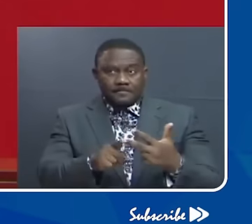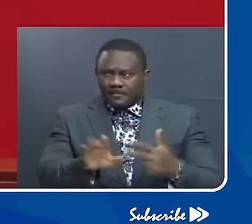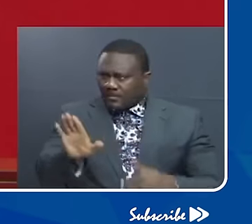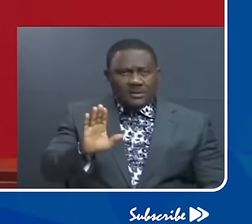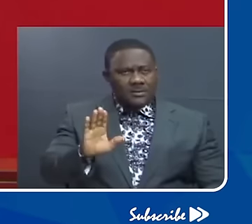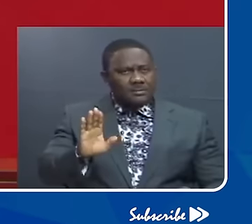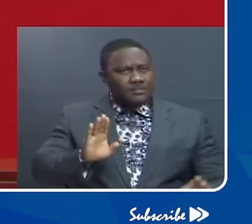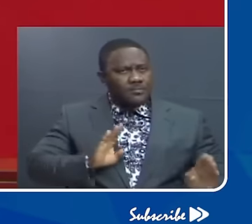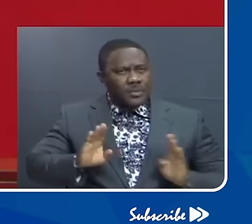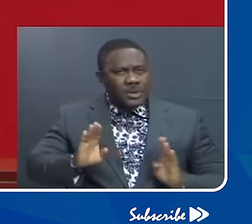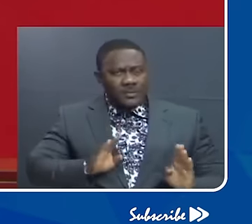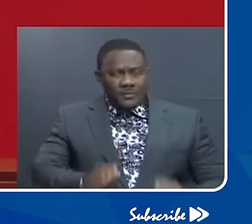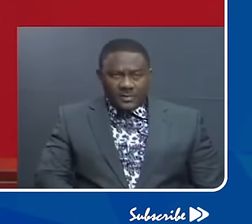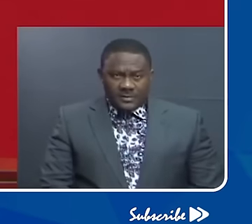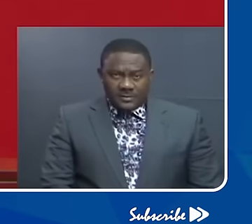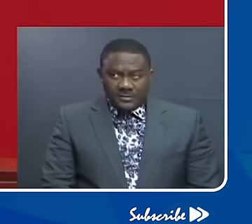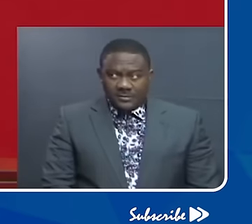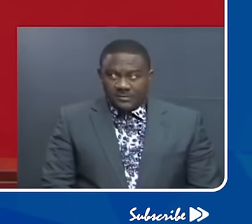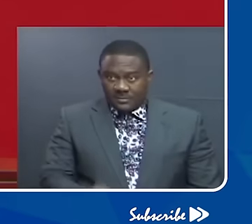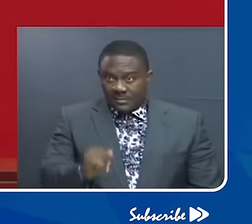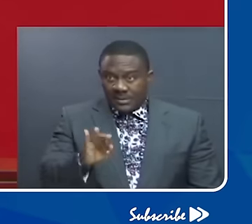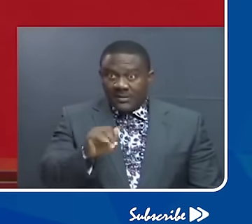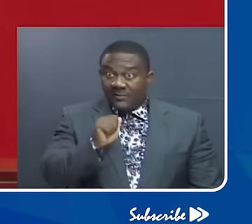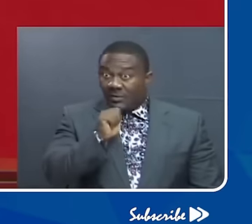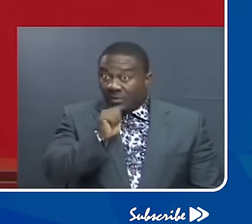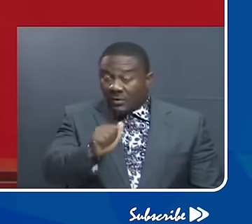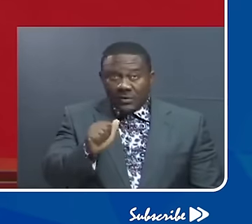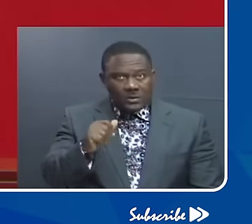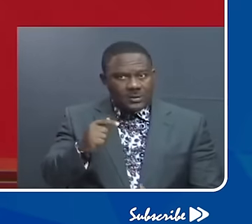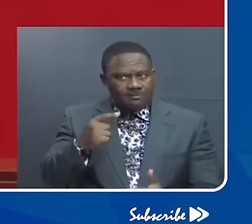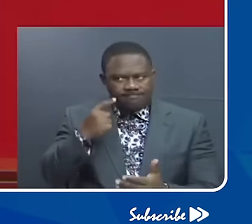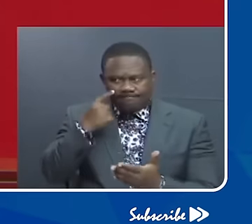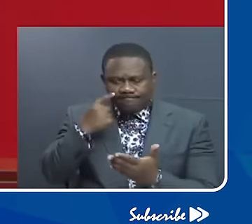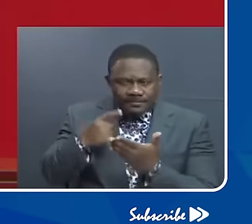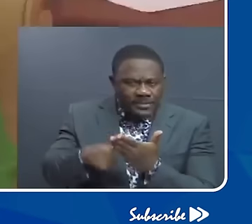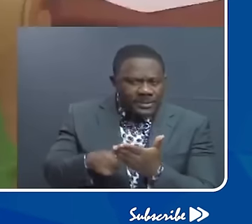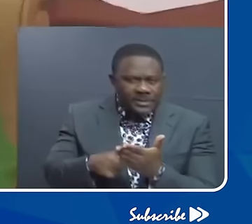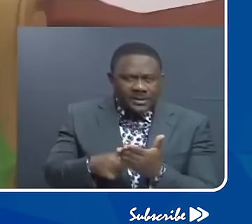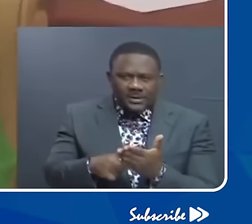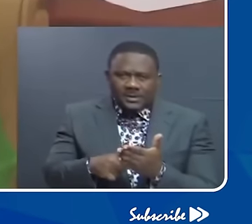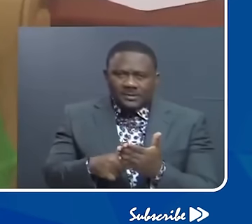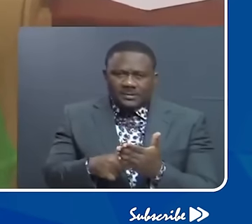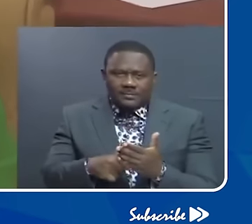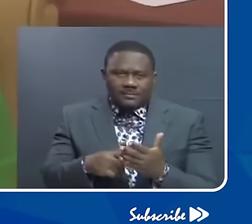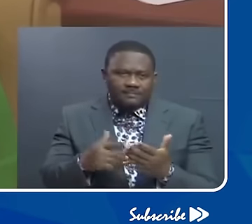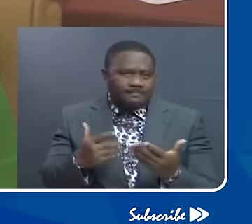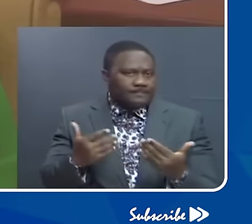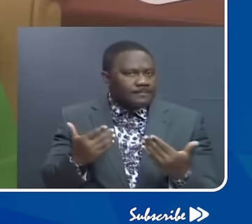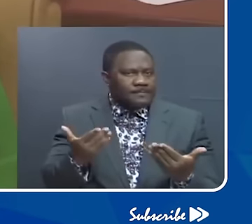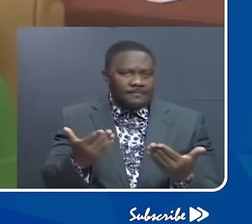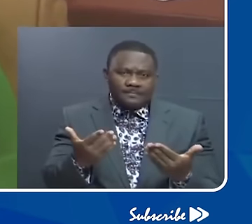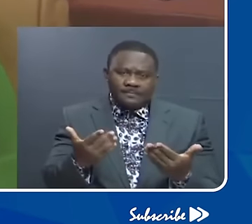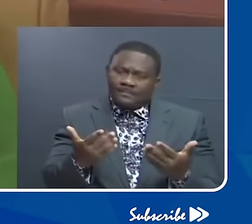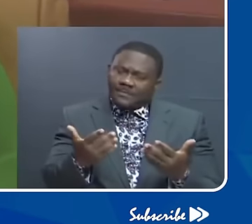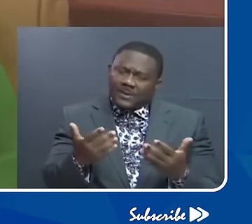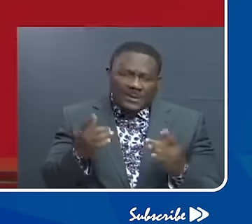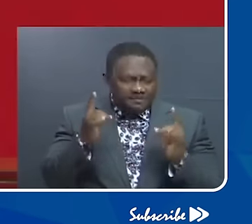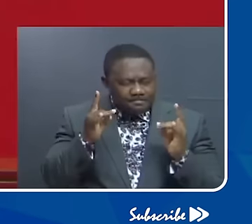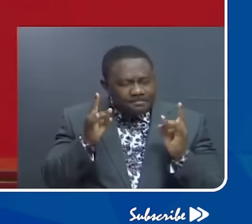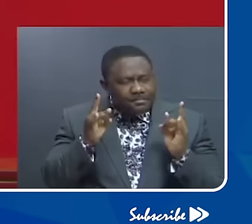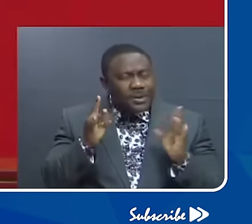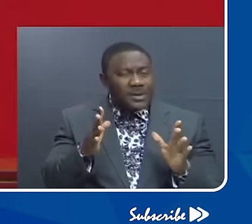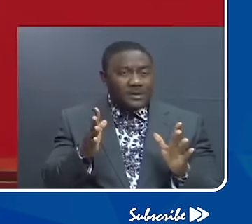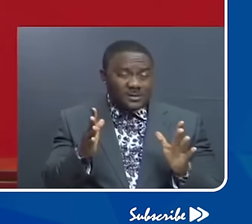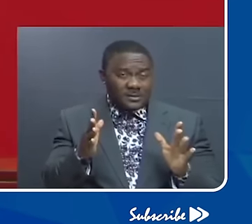actions, if left unchecked, risk setting dangerous precedents that threaten